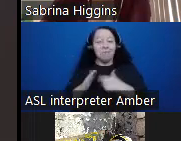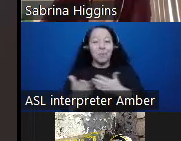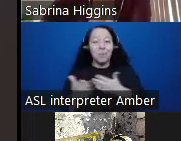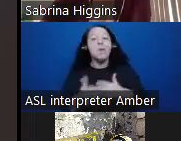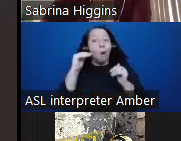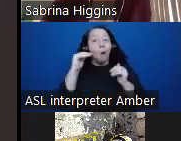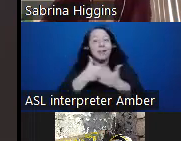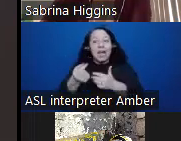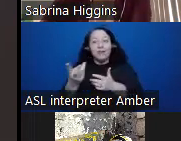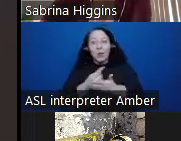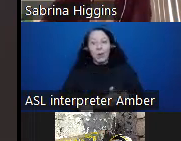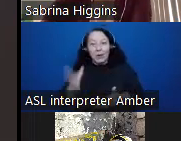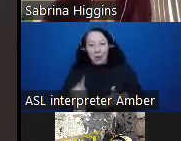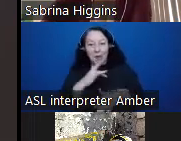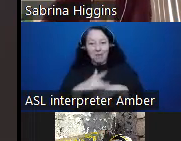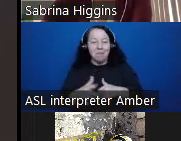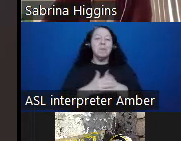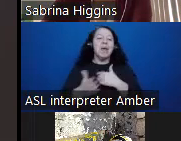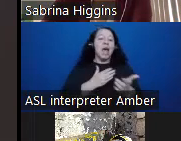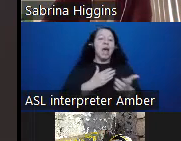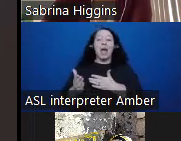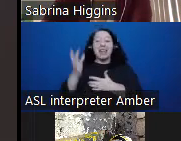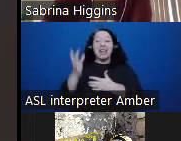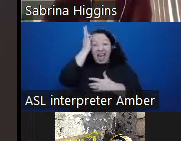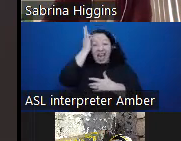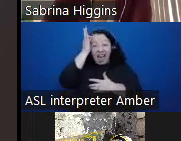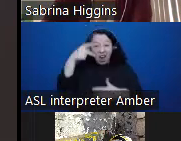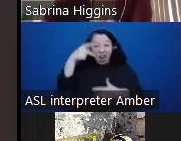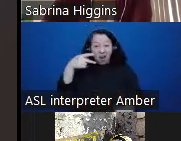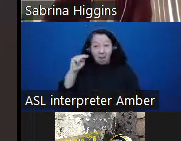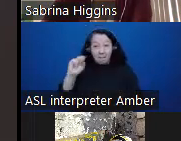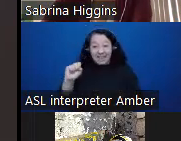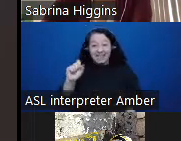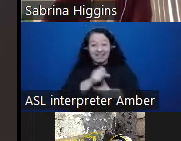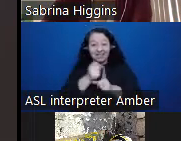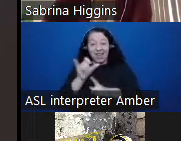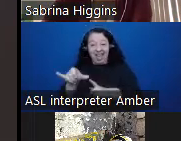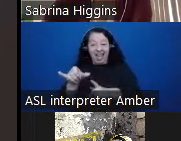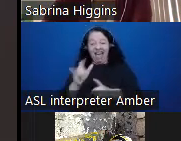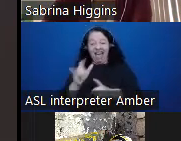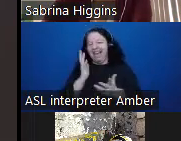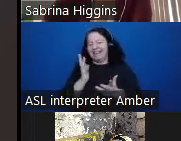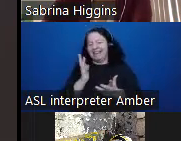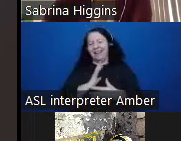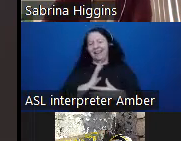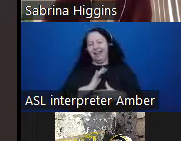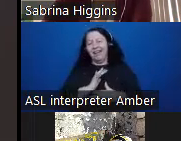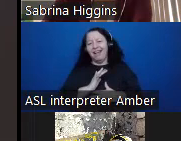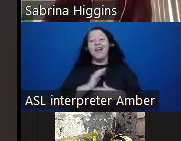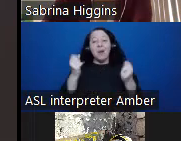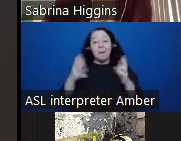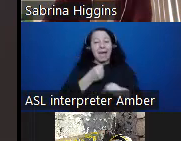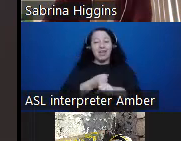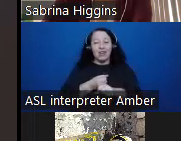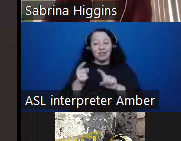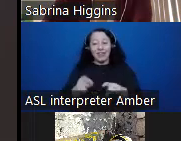regards the hairpins is lovely, right? Because for years and years, we were at Sagalasus, it was being